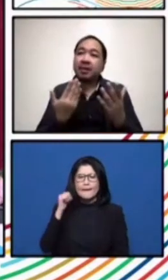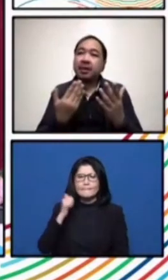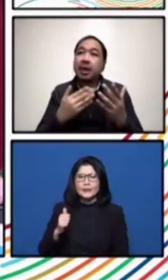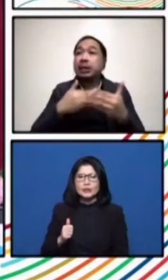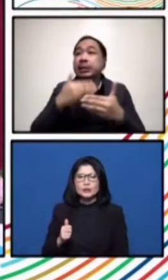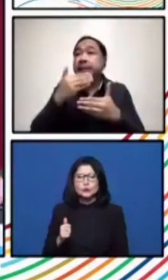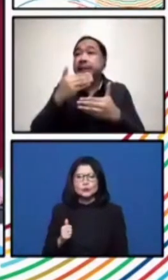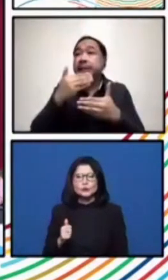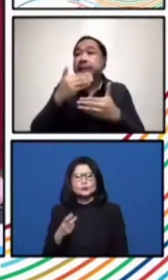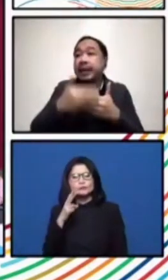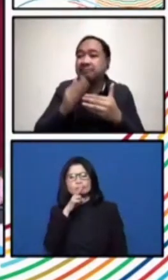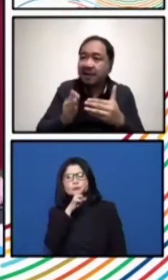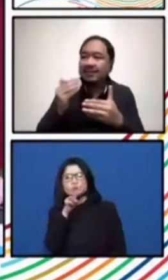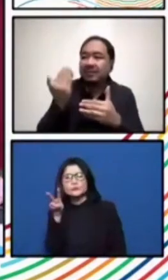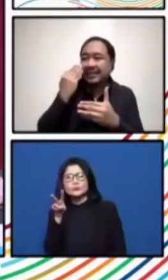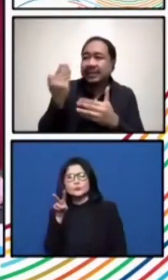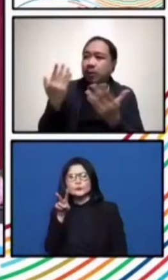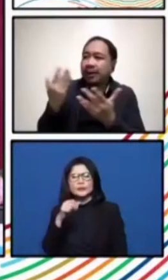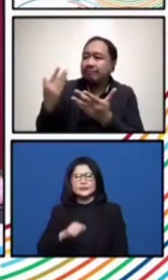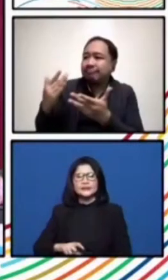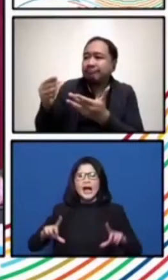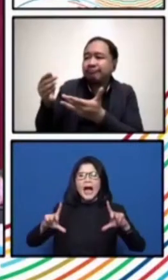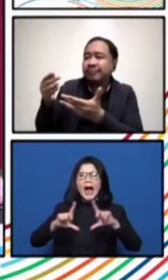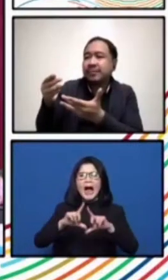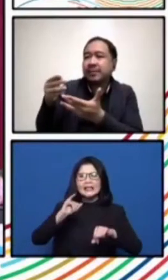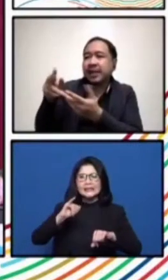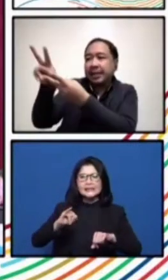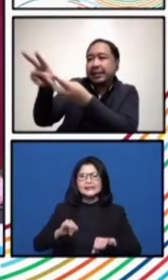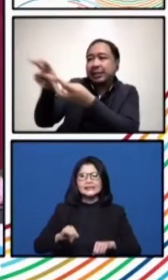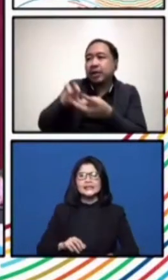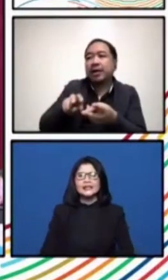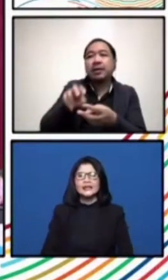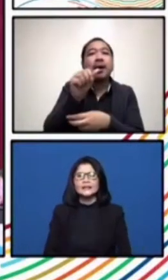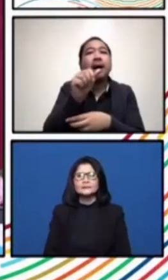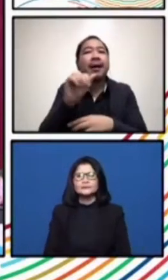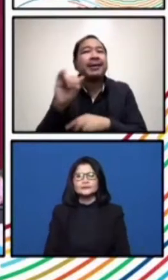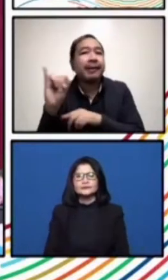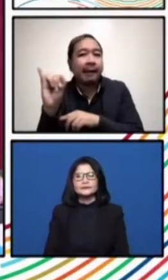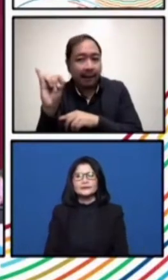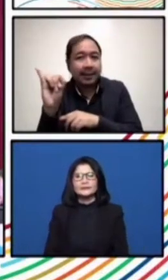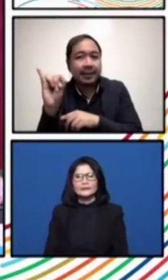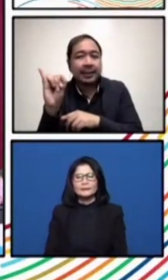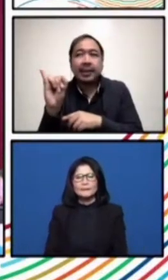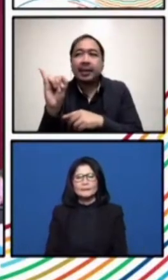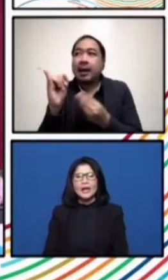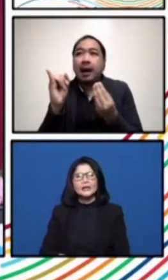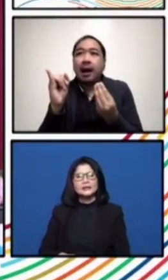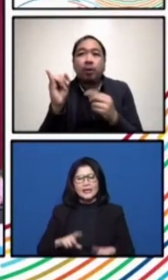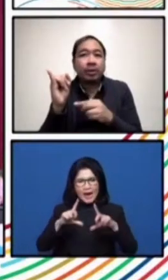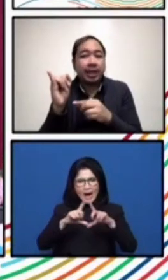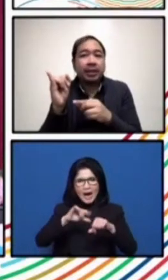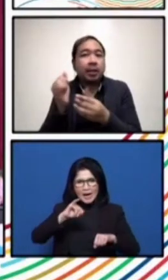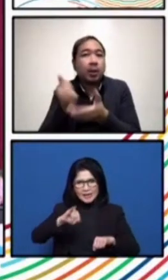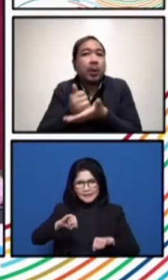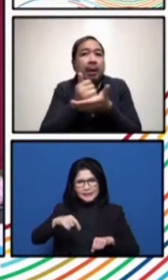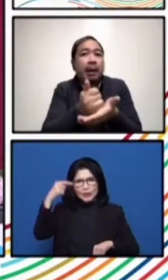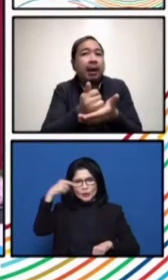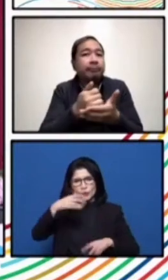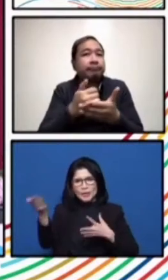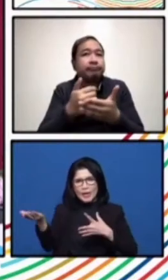enable infrastructure which have great potential in creating better accessibility